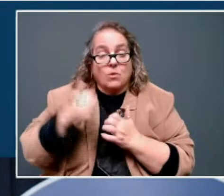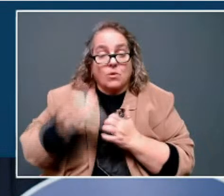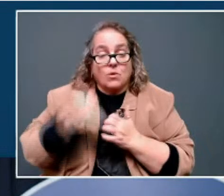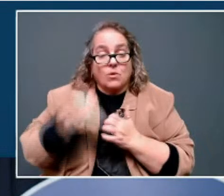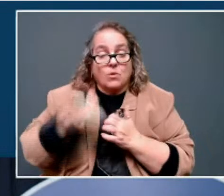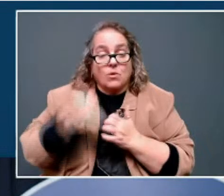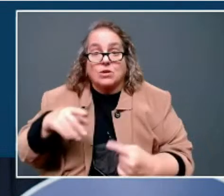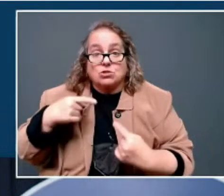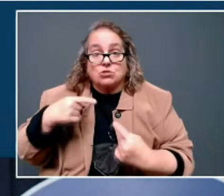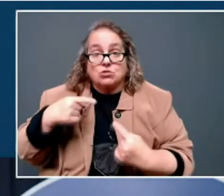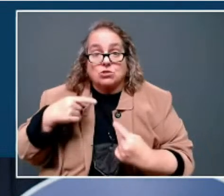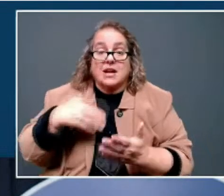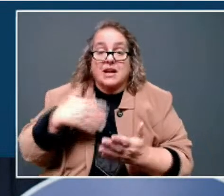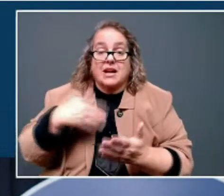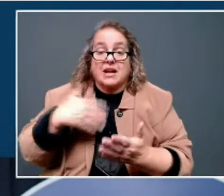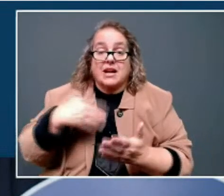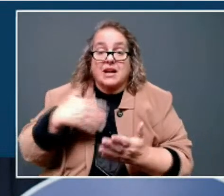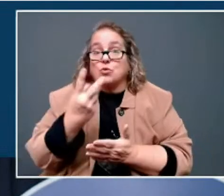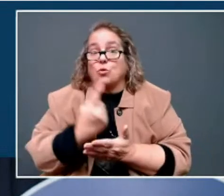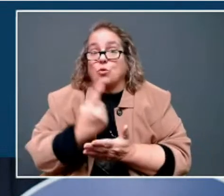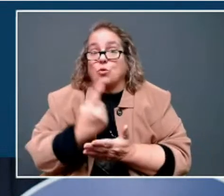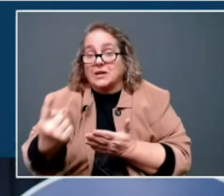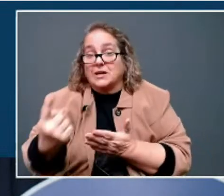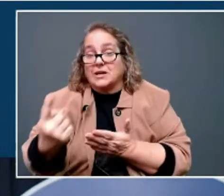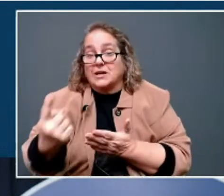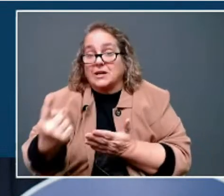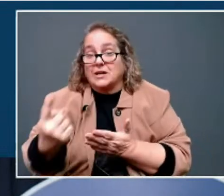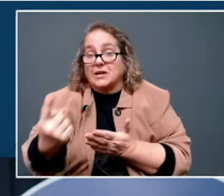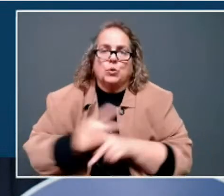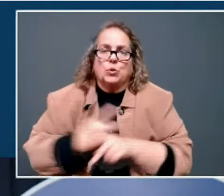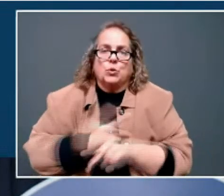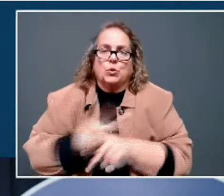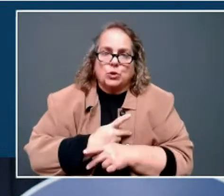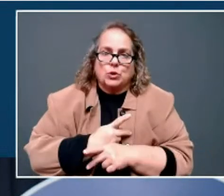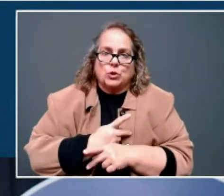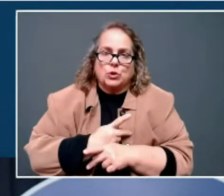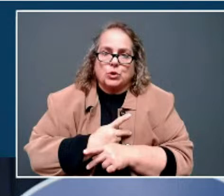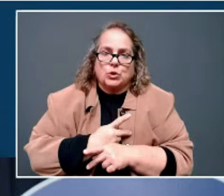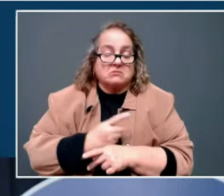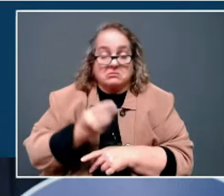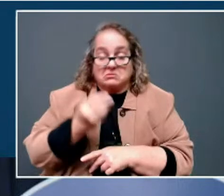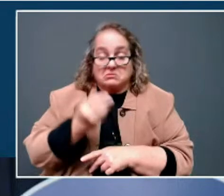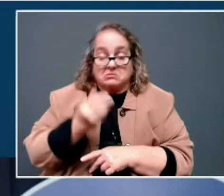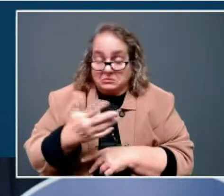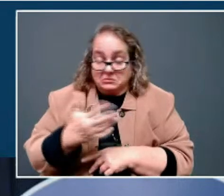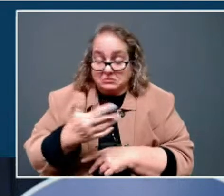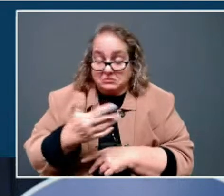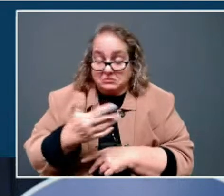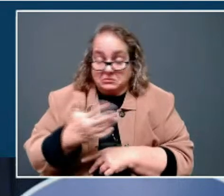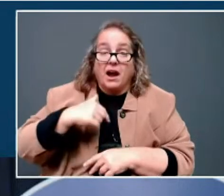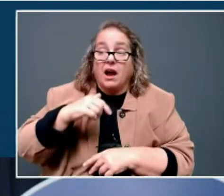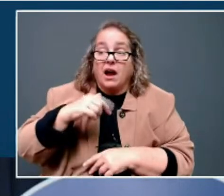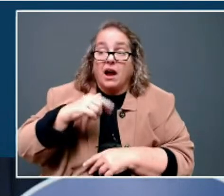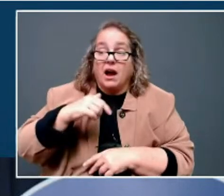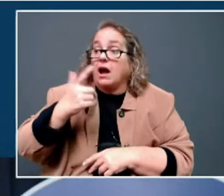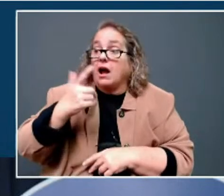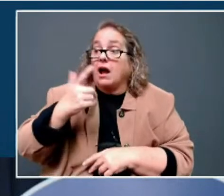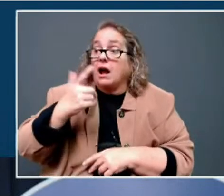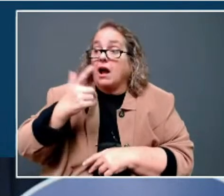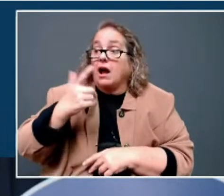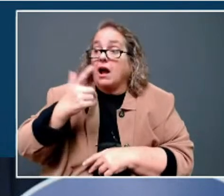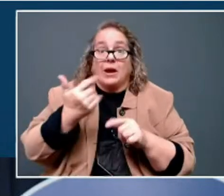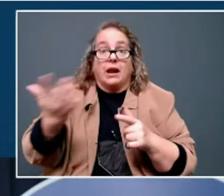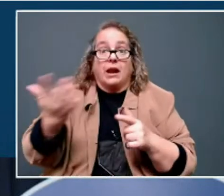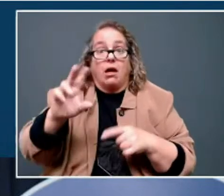weeks could get much worse. We're not powerless, though. I've said this repeatedly. We're not powerless to have a positive impact on our